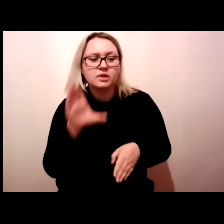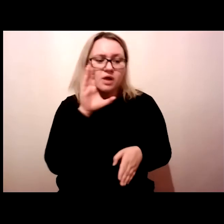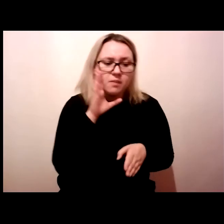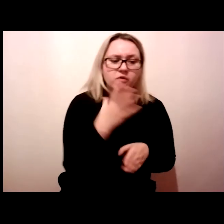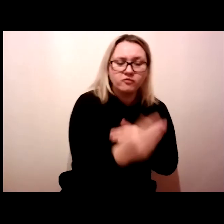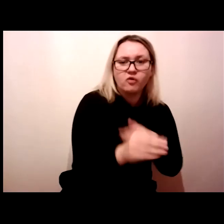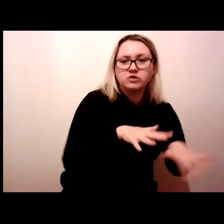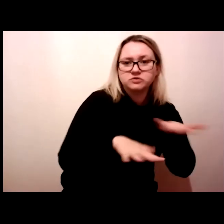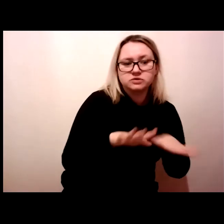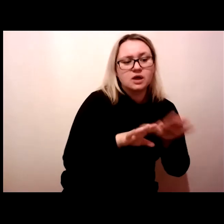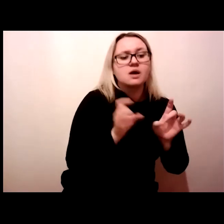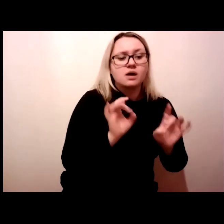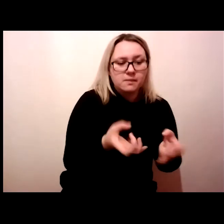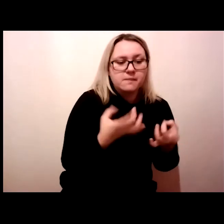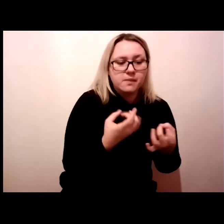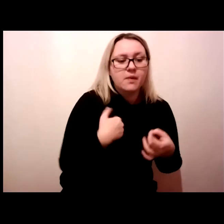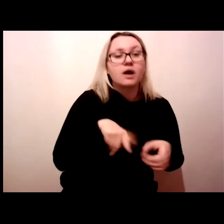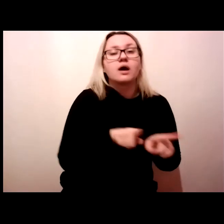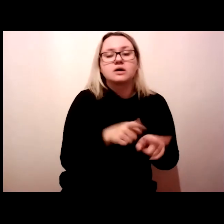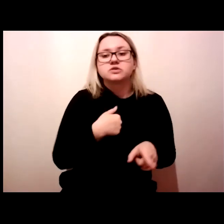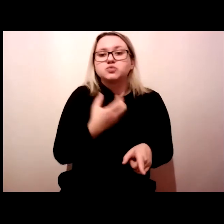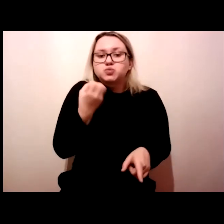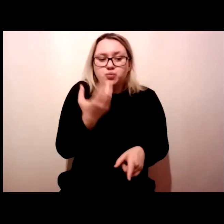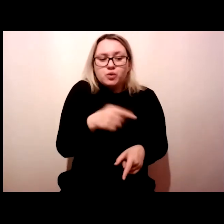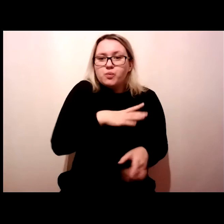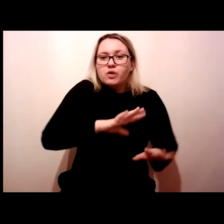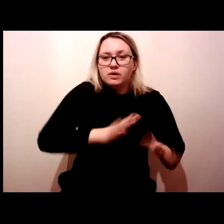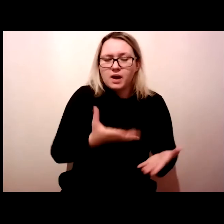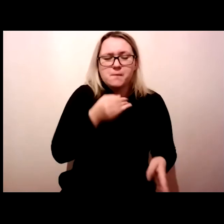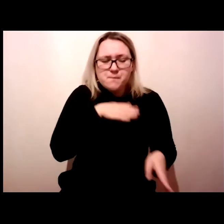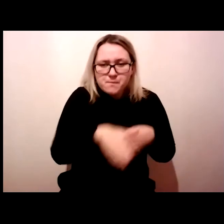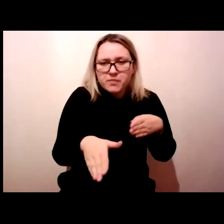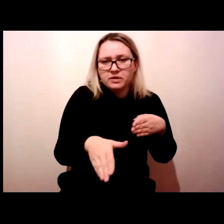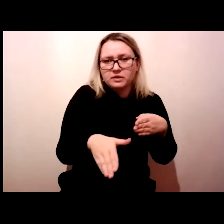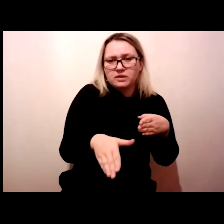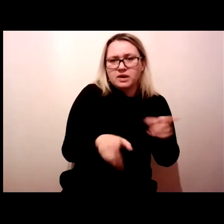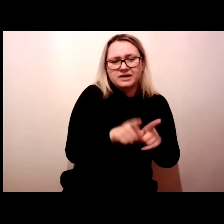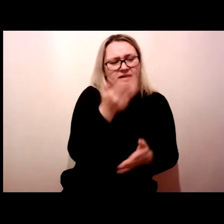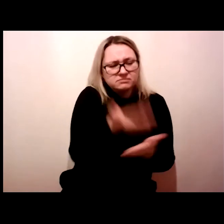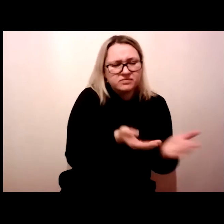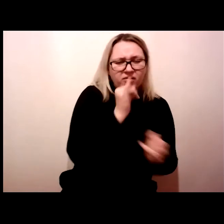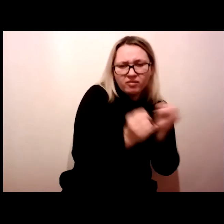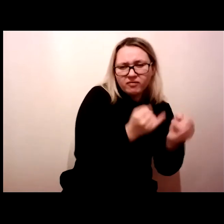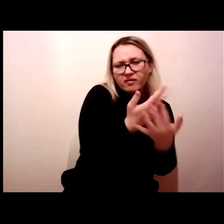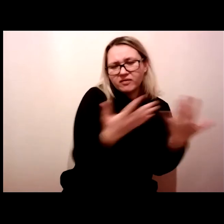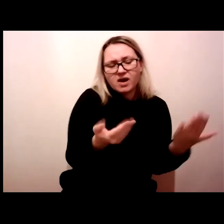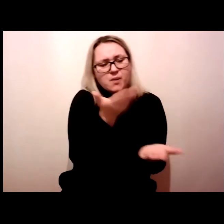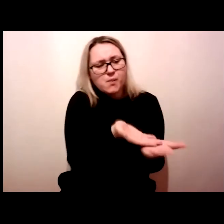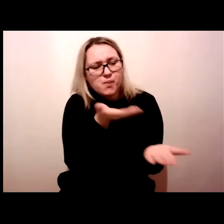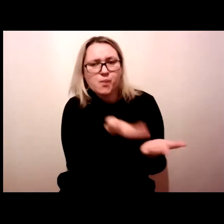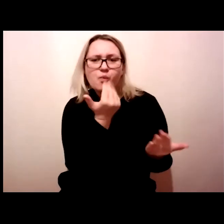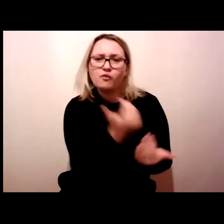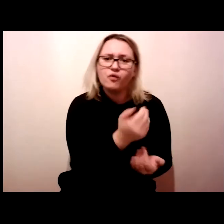psychologist. First and foremost, the child has to be listened to, understood what has